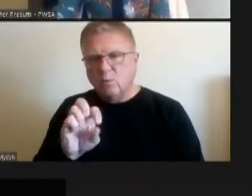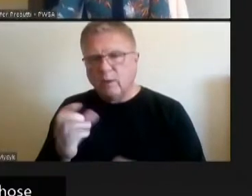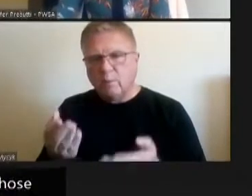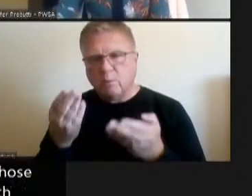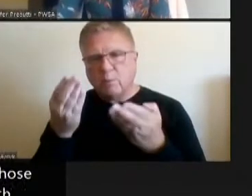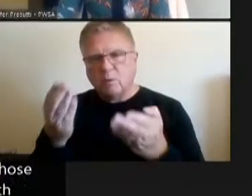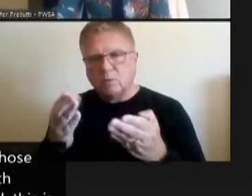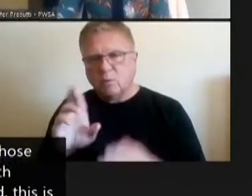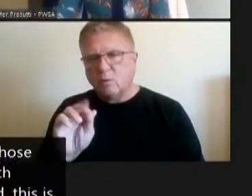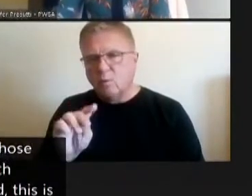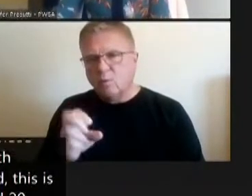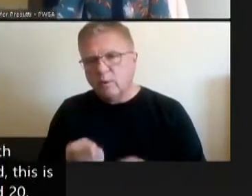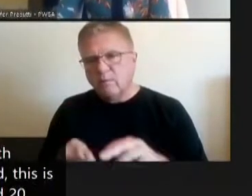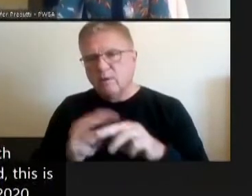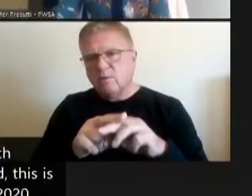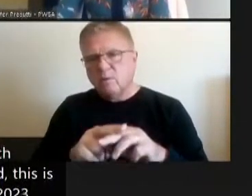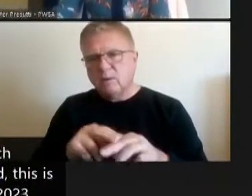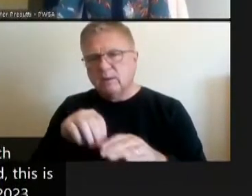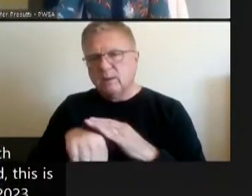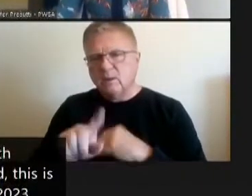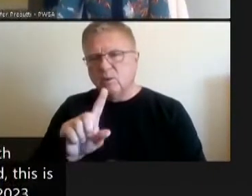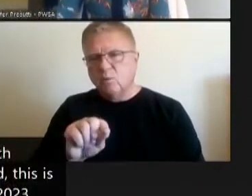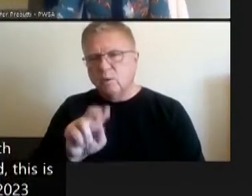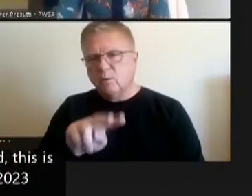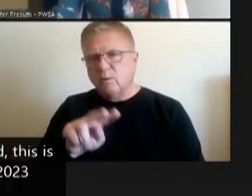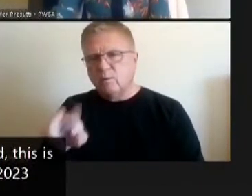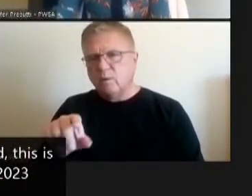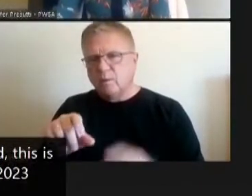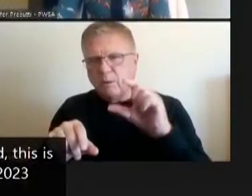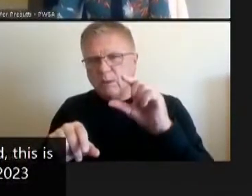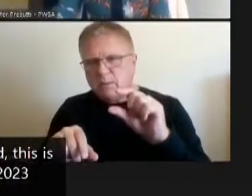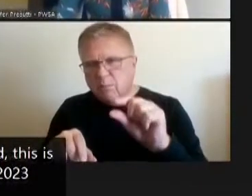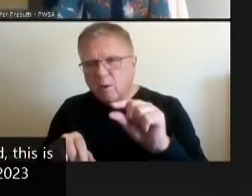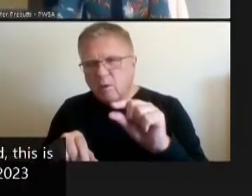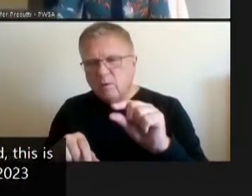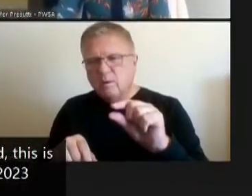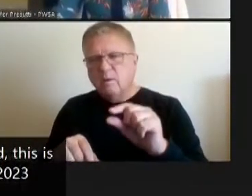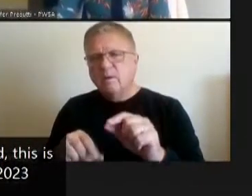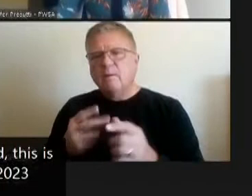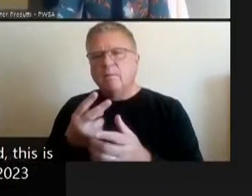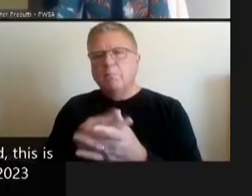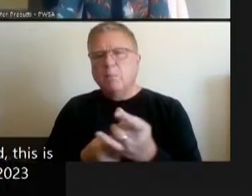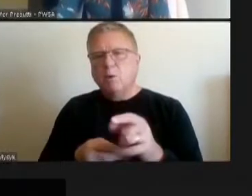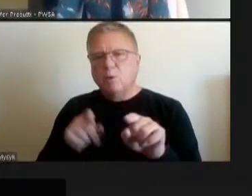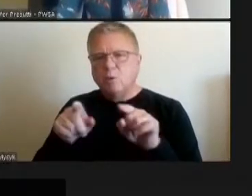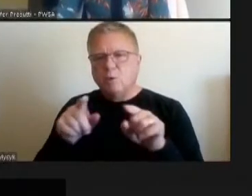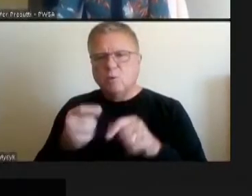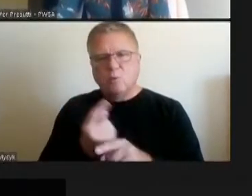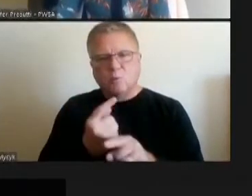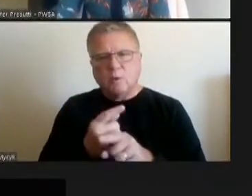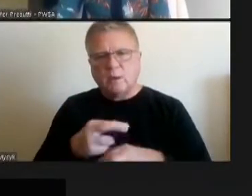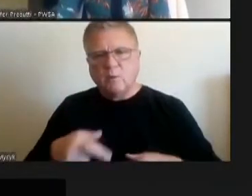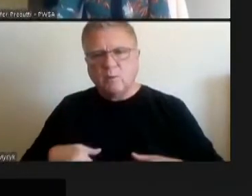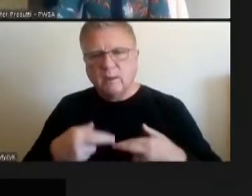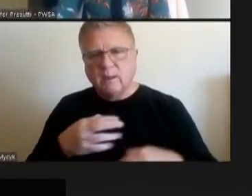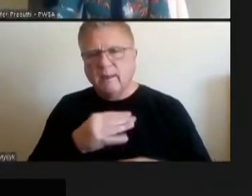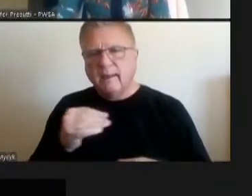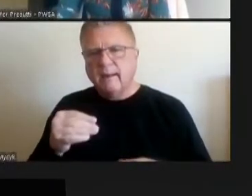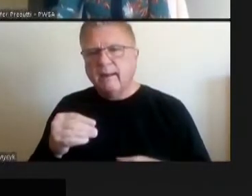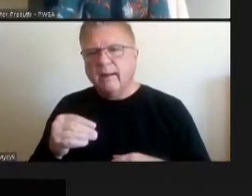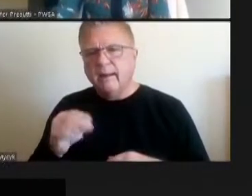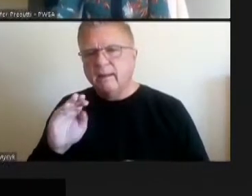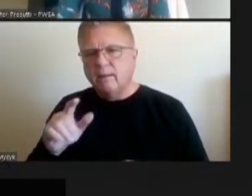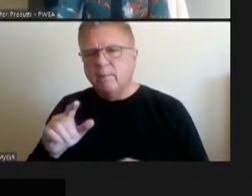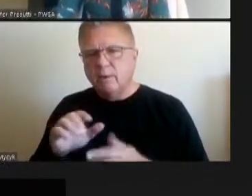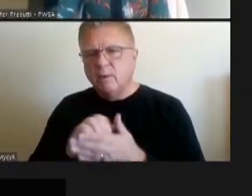rate increases in 2023 are much smaller on both the typical residential and the bill discount